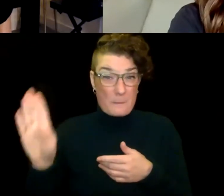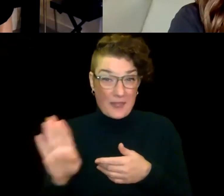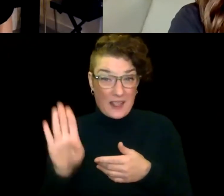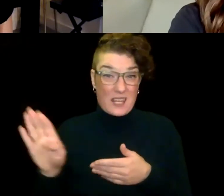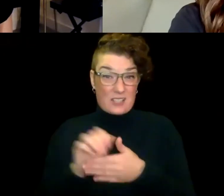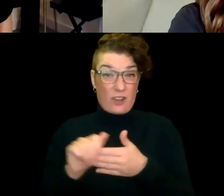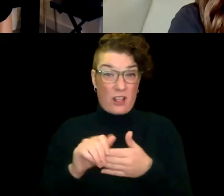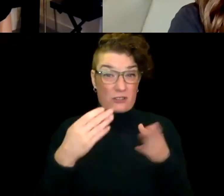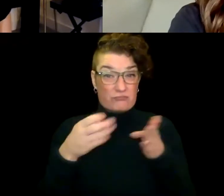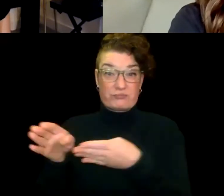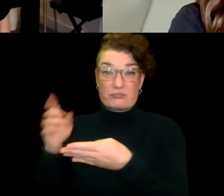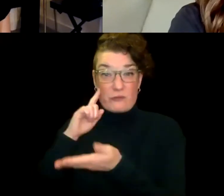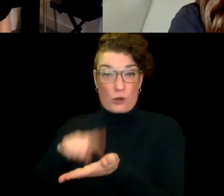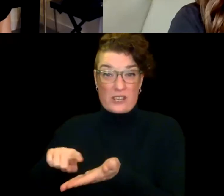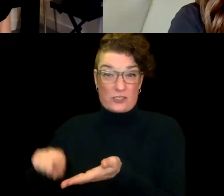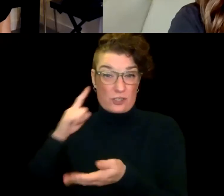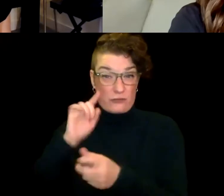research on COVID over the next